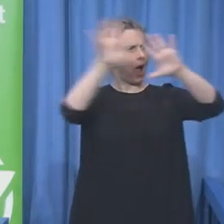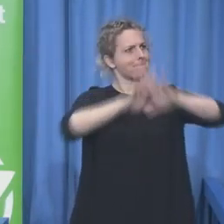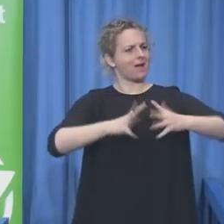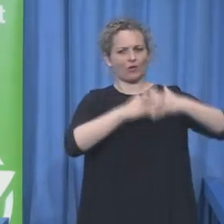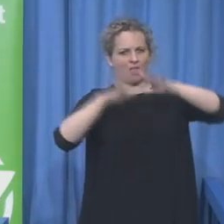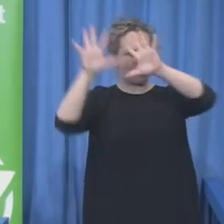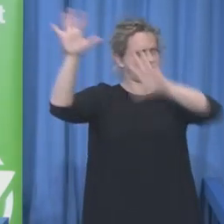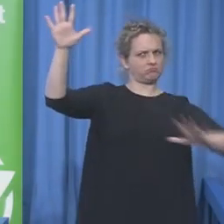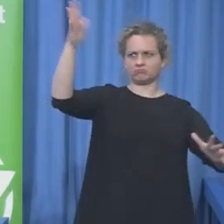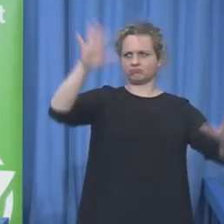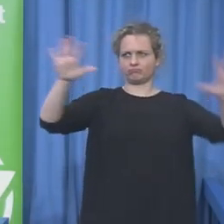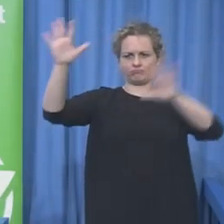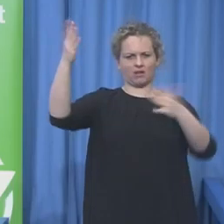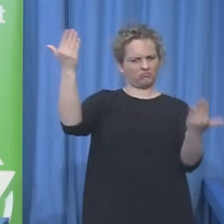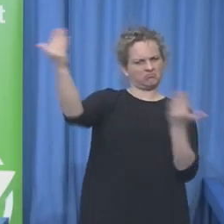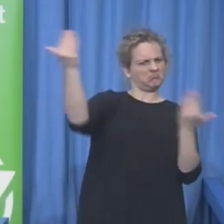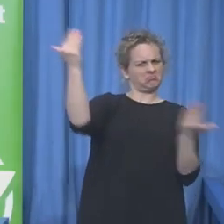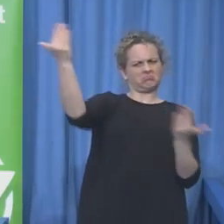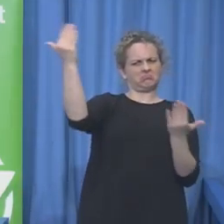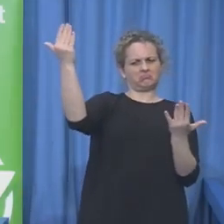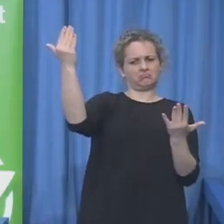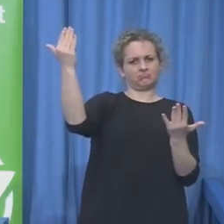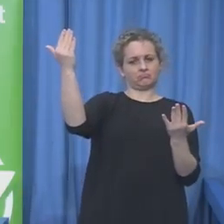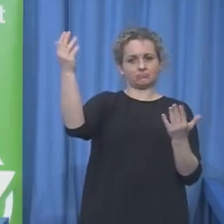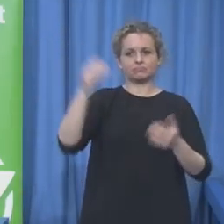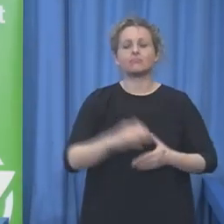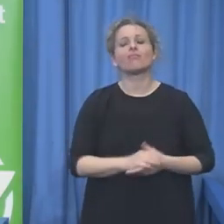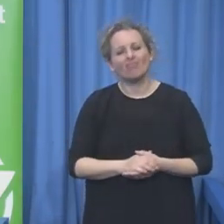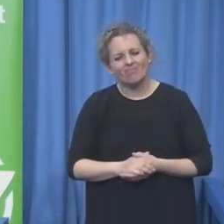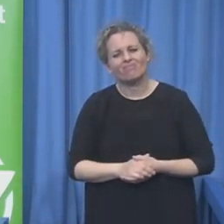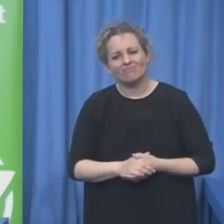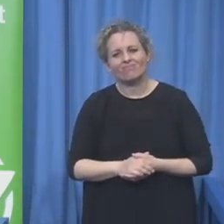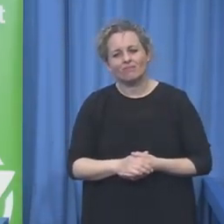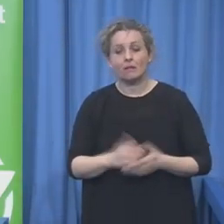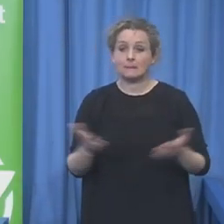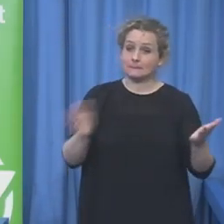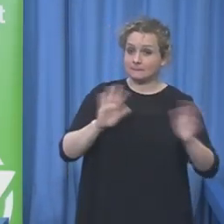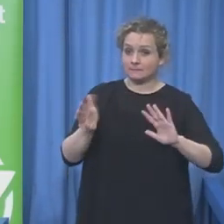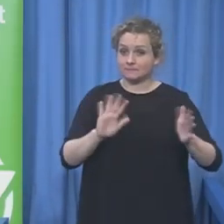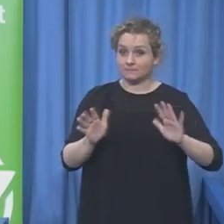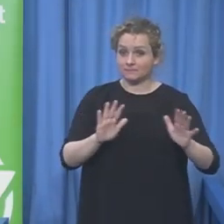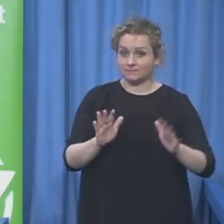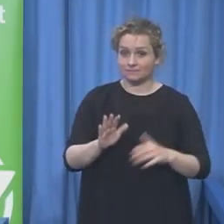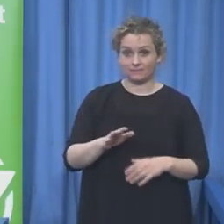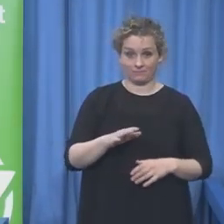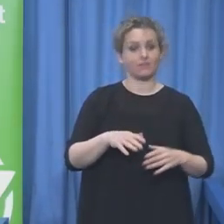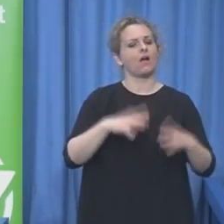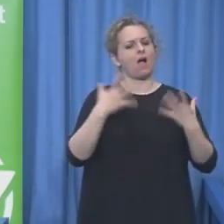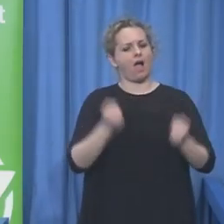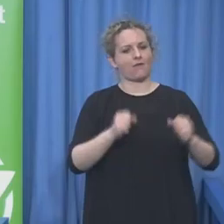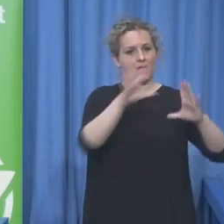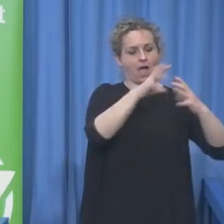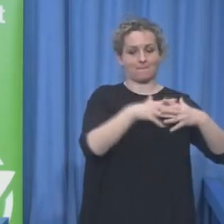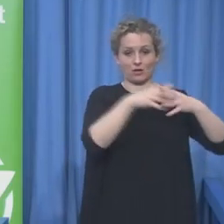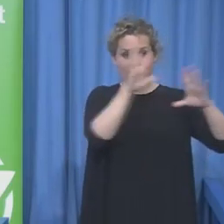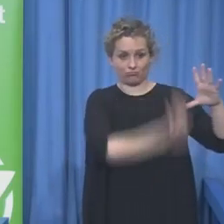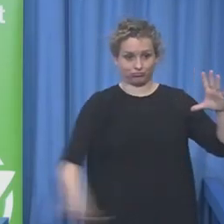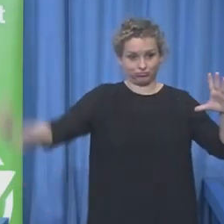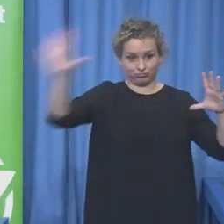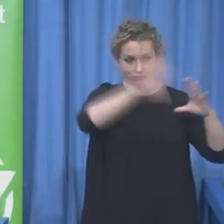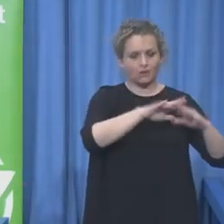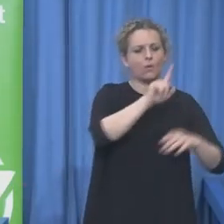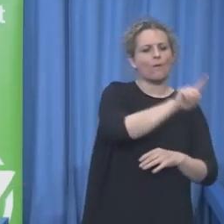The employment rate, the national rate is 19%, ours is 48%. But we're hoping that nationally it'll move more in that direction,